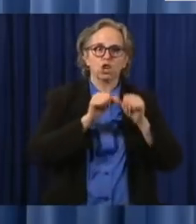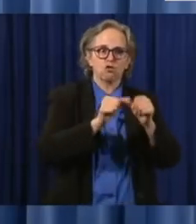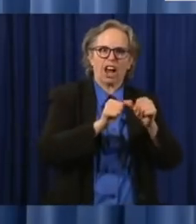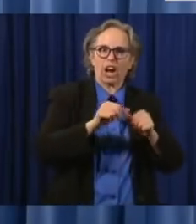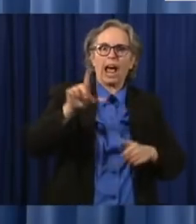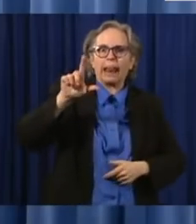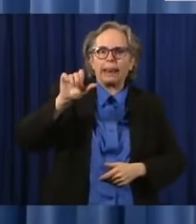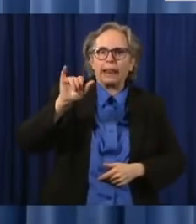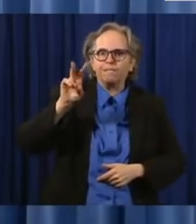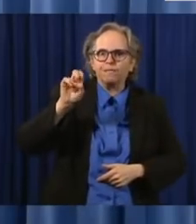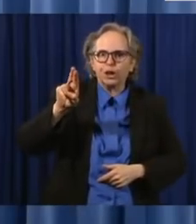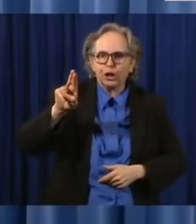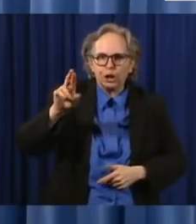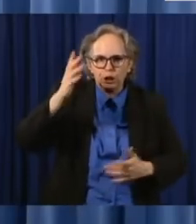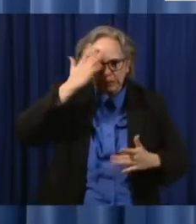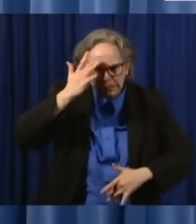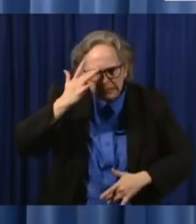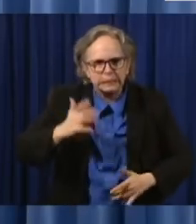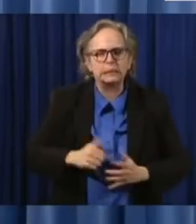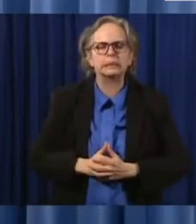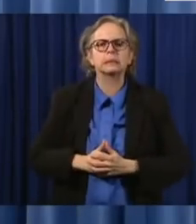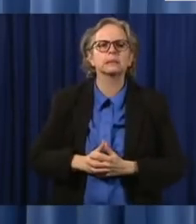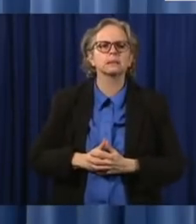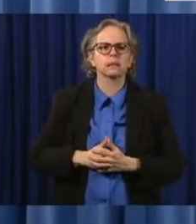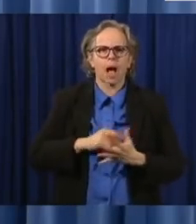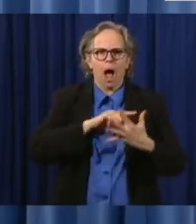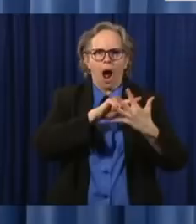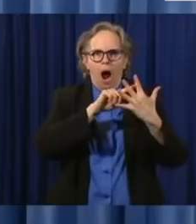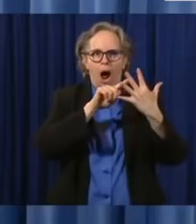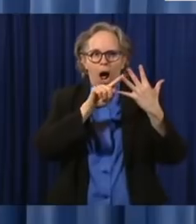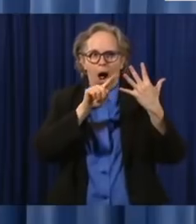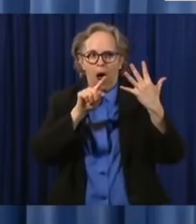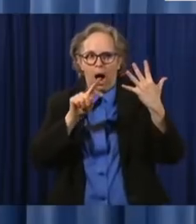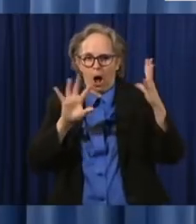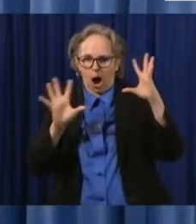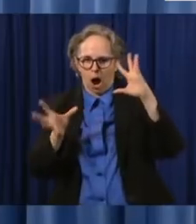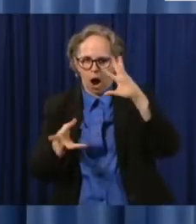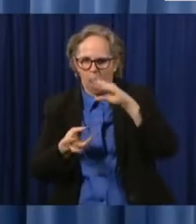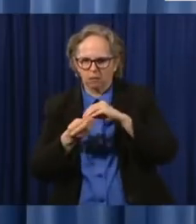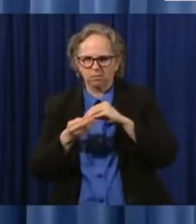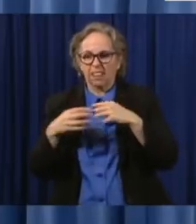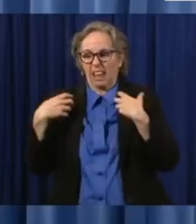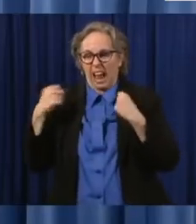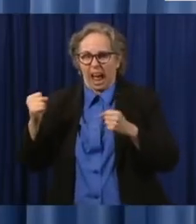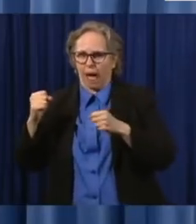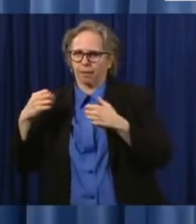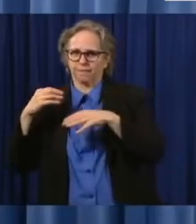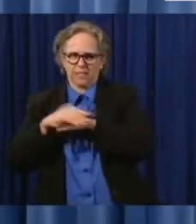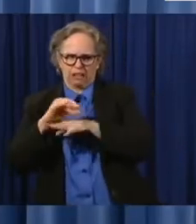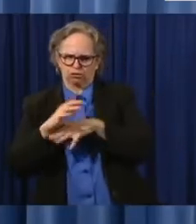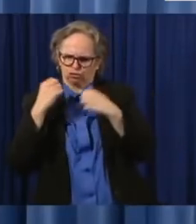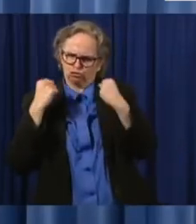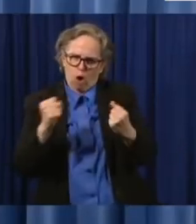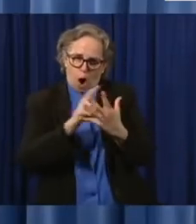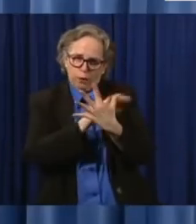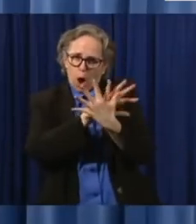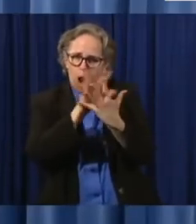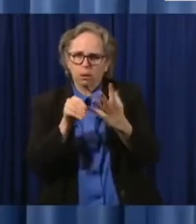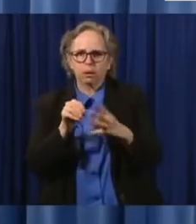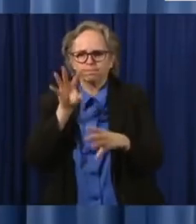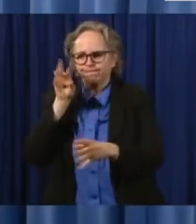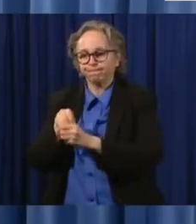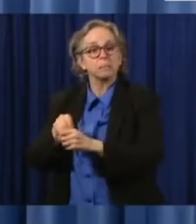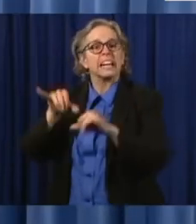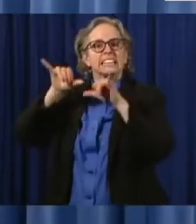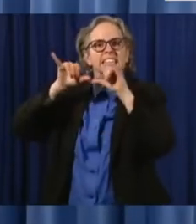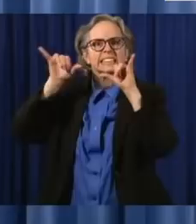Our urgent health advisory strongly recommends that these Ohioans stay at home as much as possible. They should